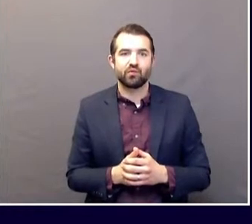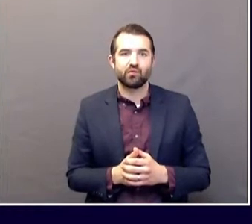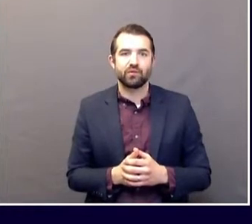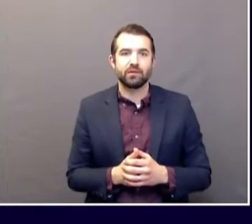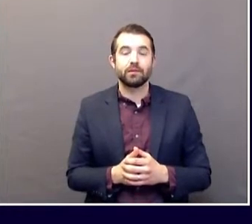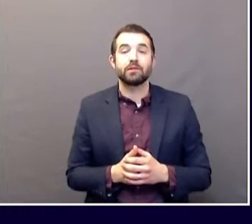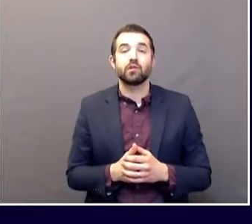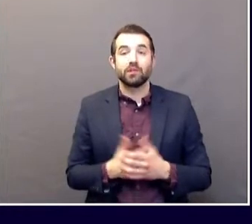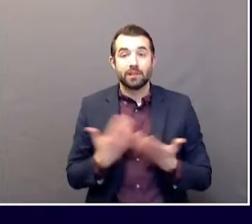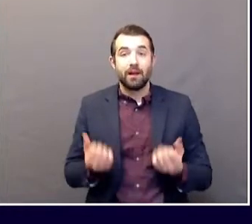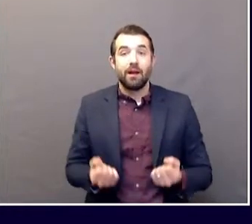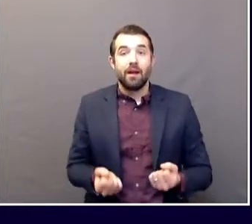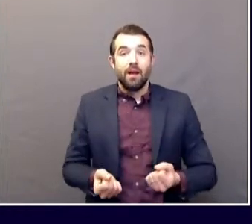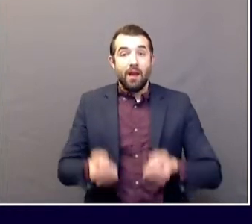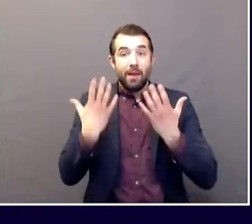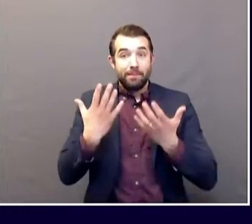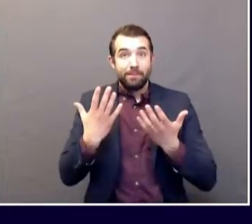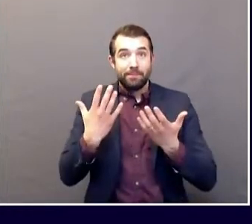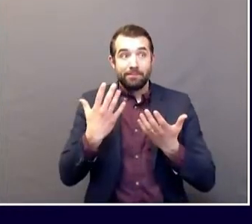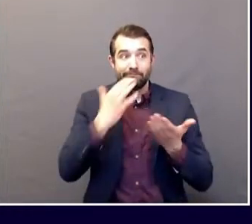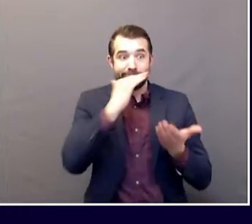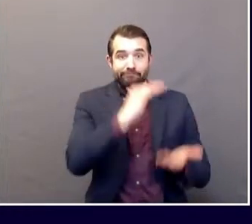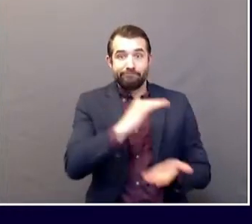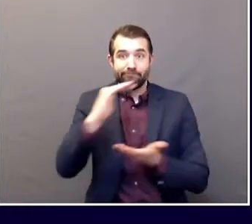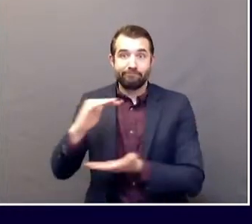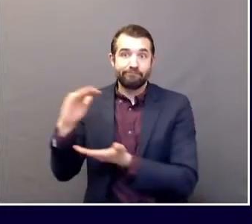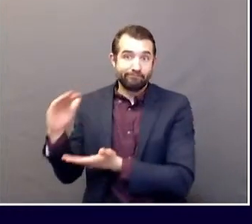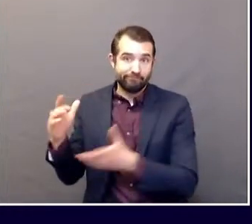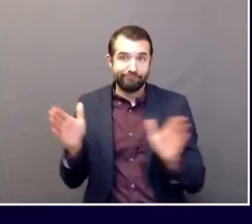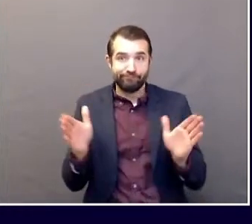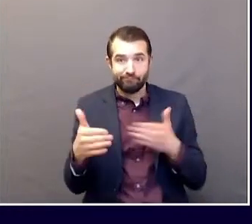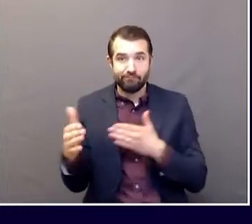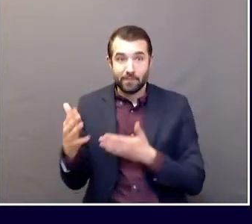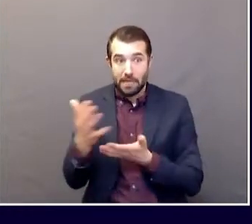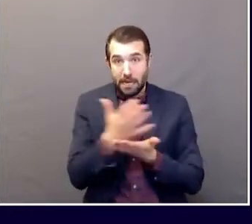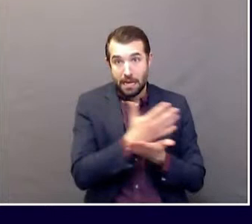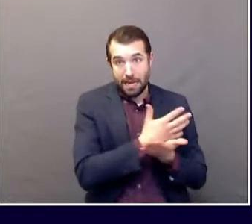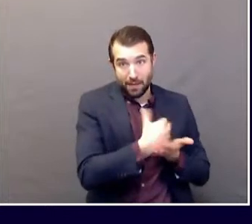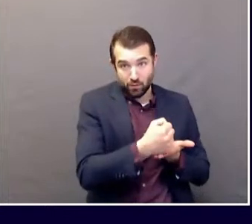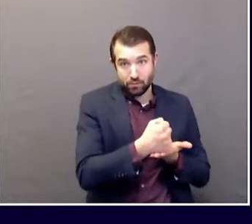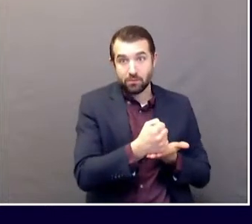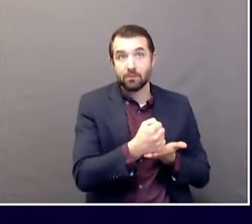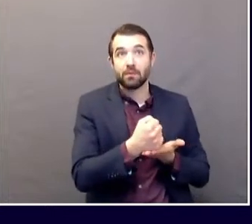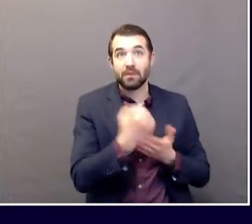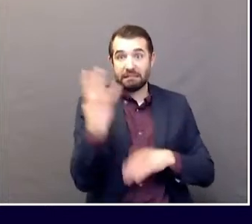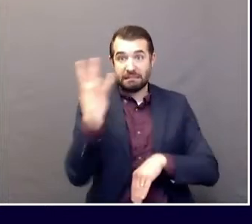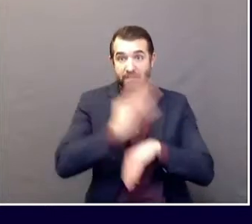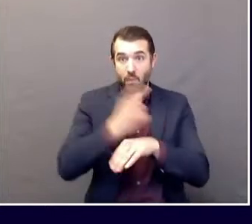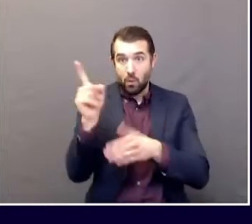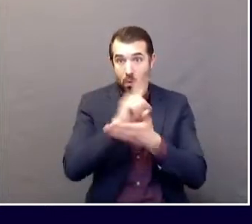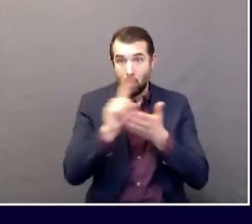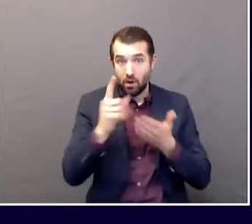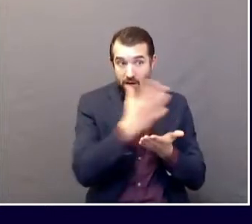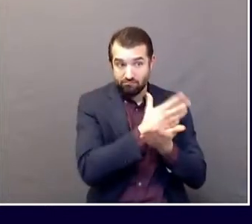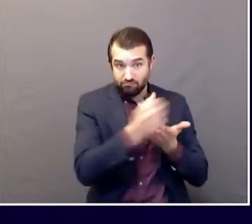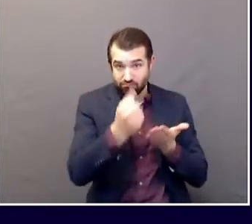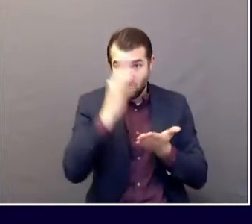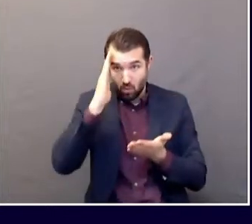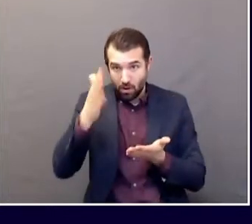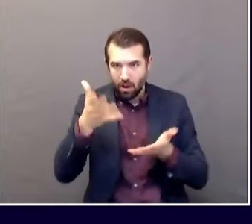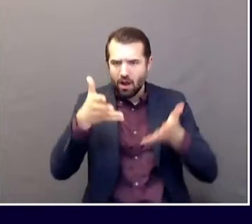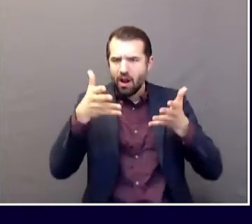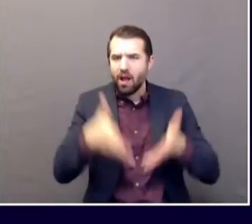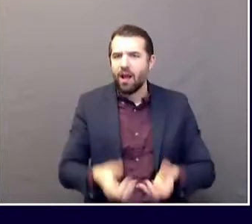allocation is used within a 7 or 7.5 day period. And that's the principal one that we look at. It's partly